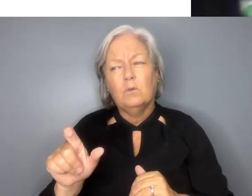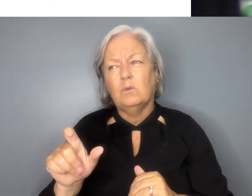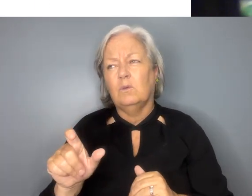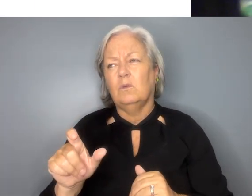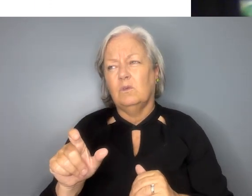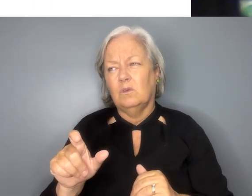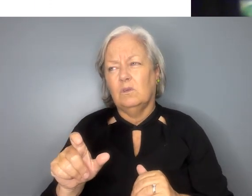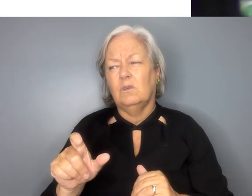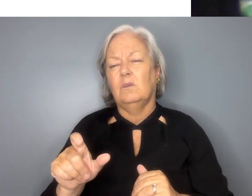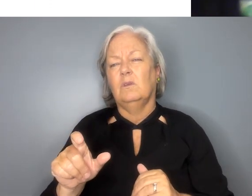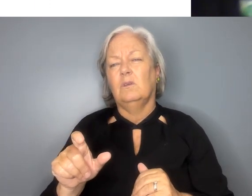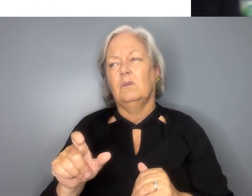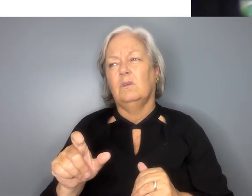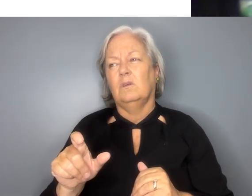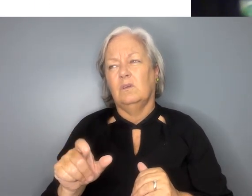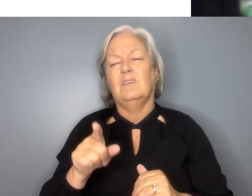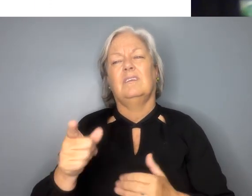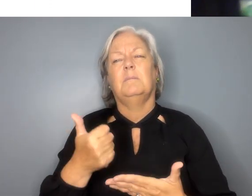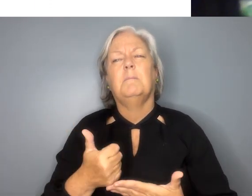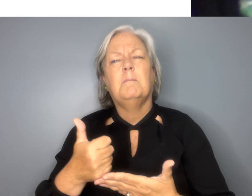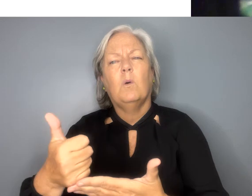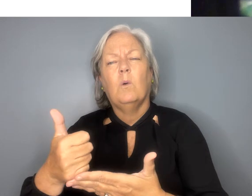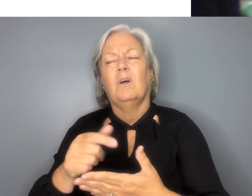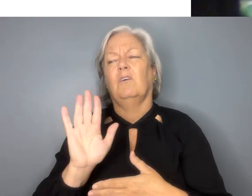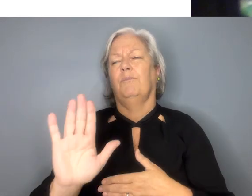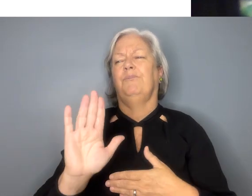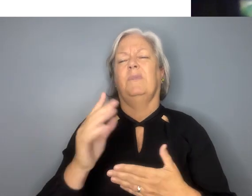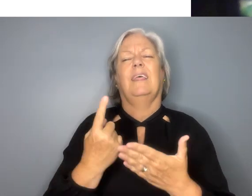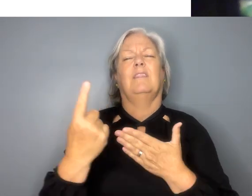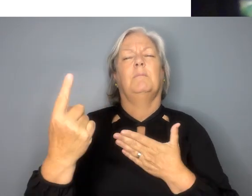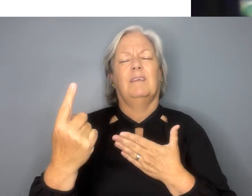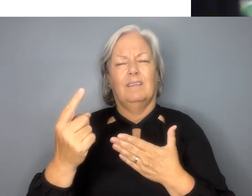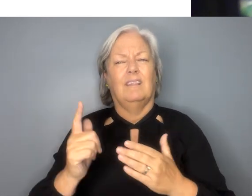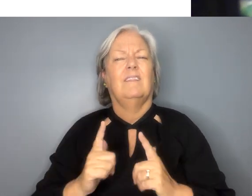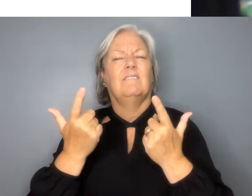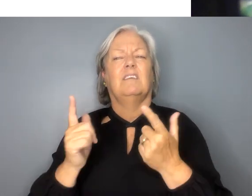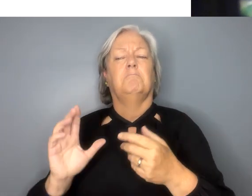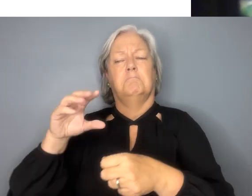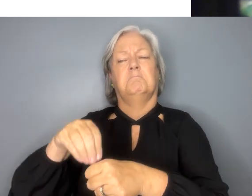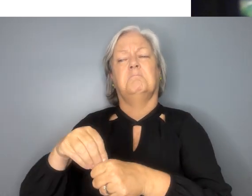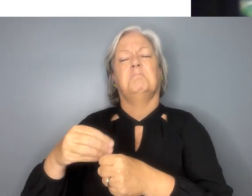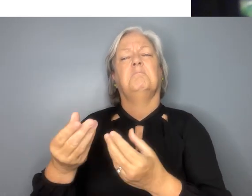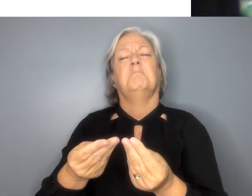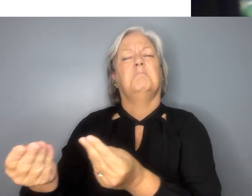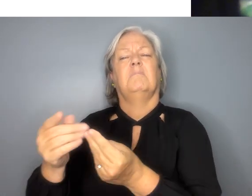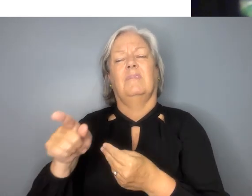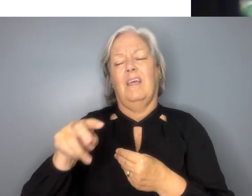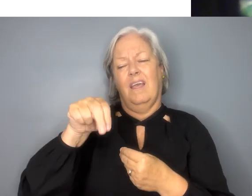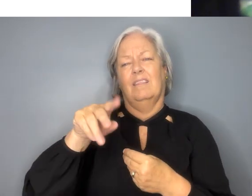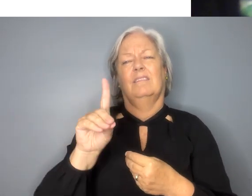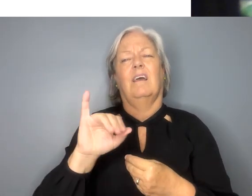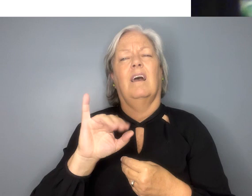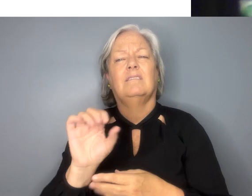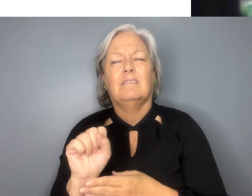in, let's say, residential care or supported independent living, as it's called under the NDIS